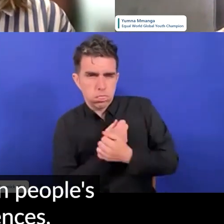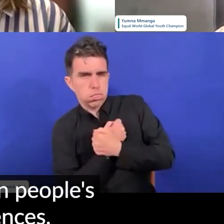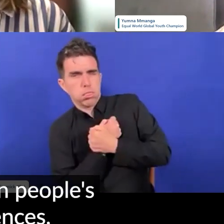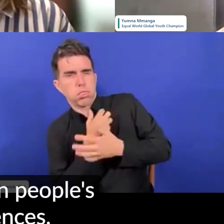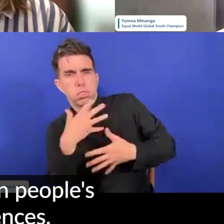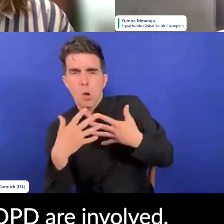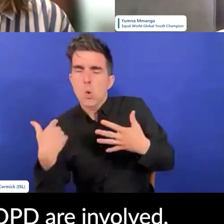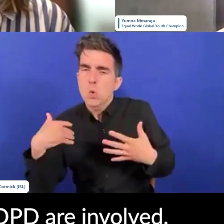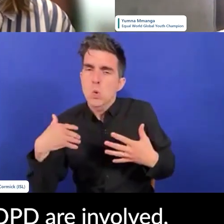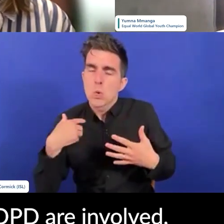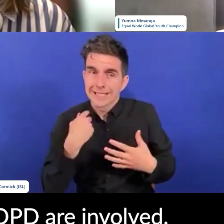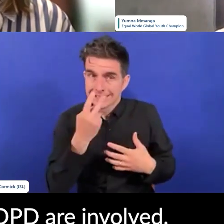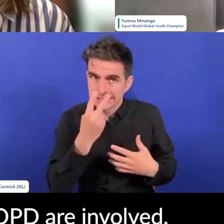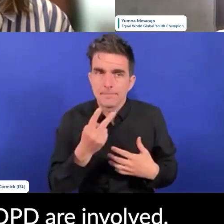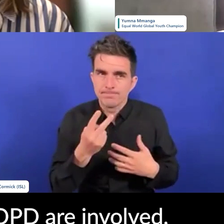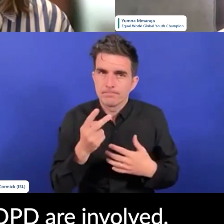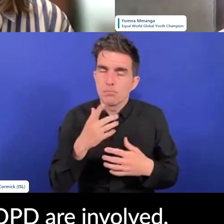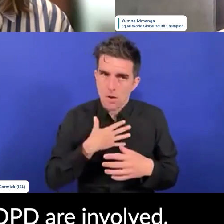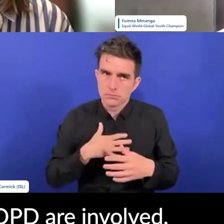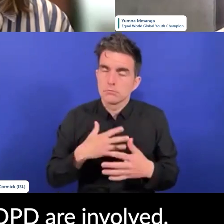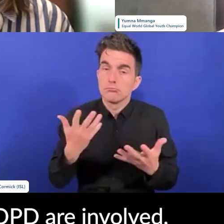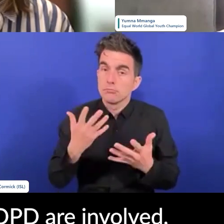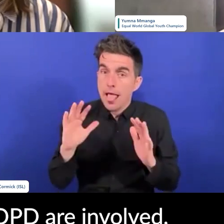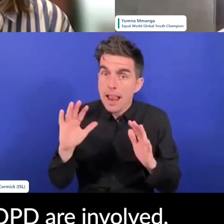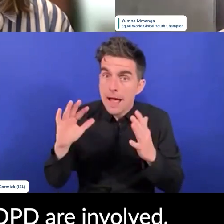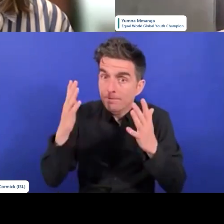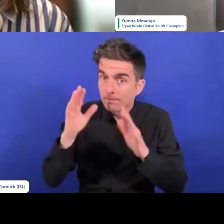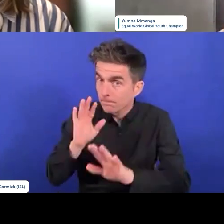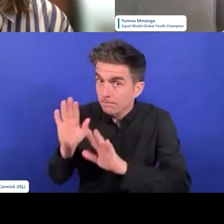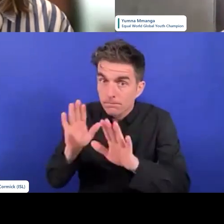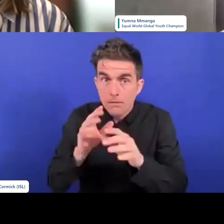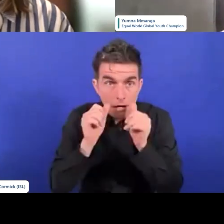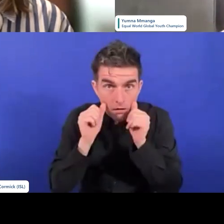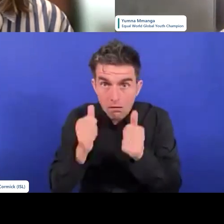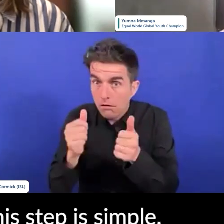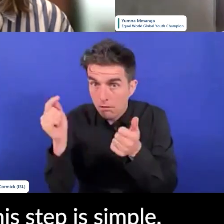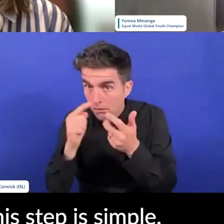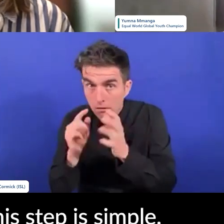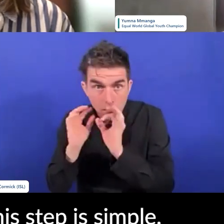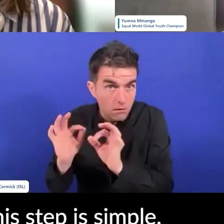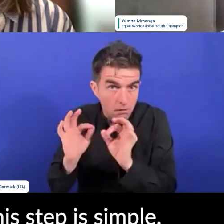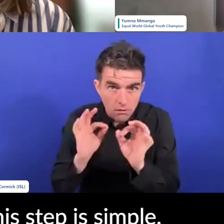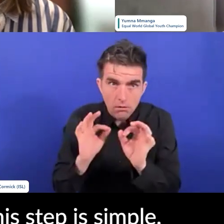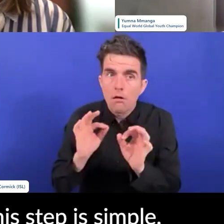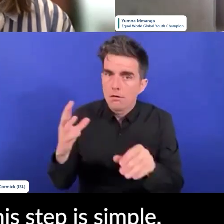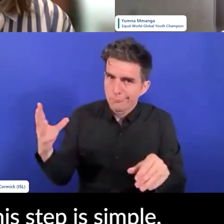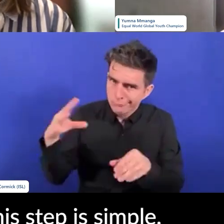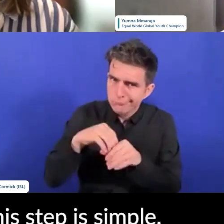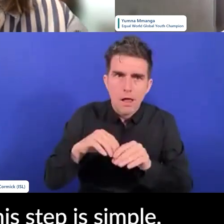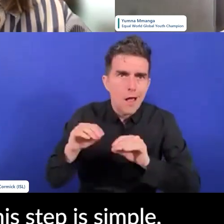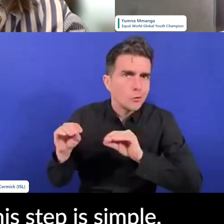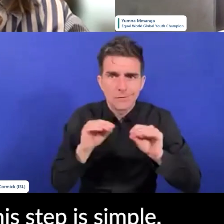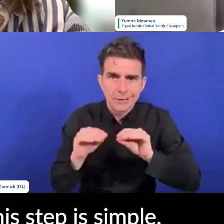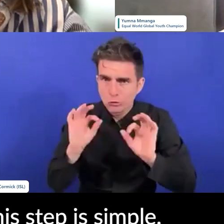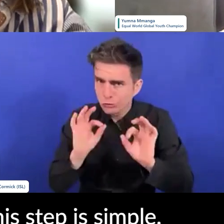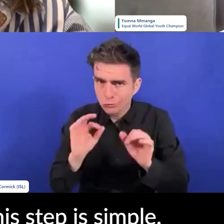lived experiences, including members of LPD, are involved. And my reflection of this step